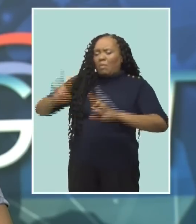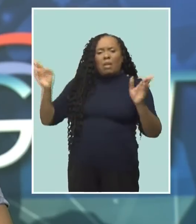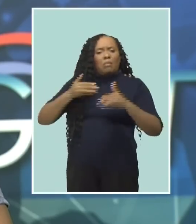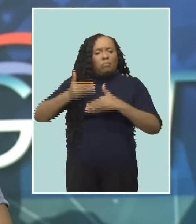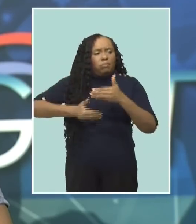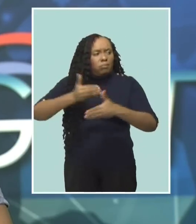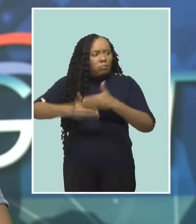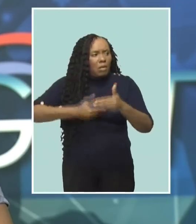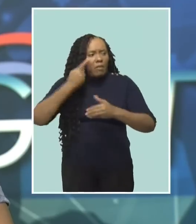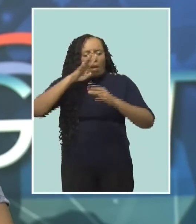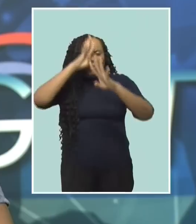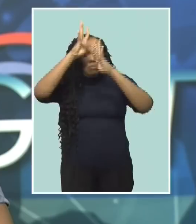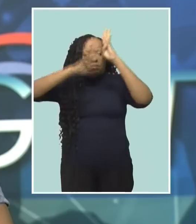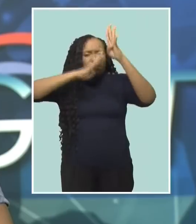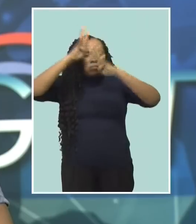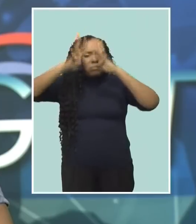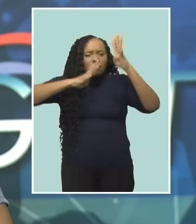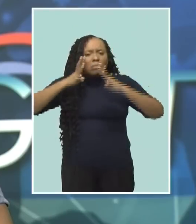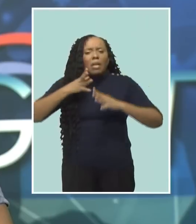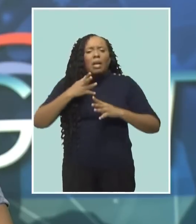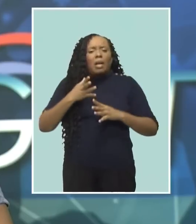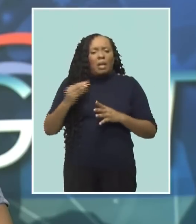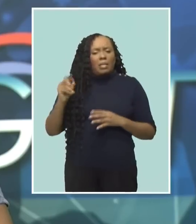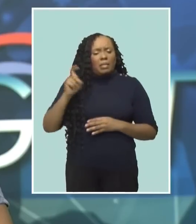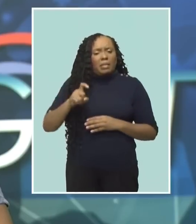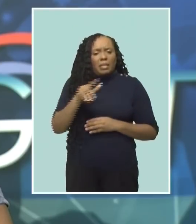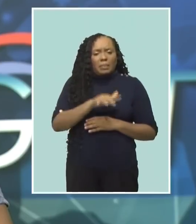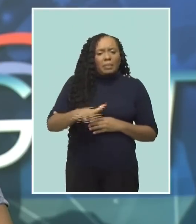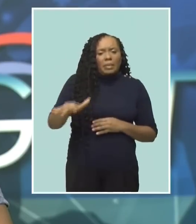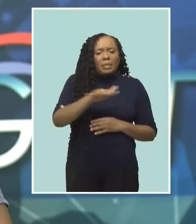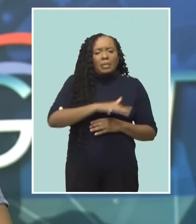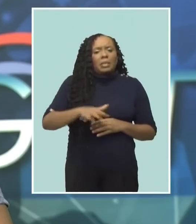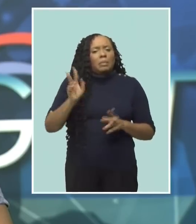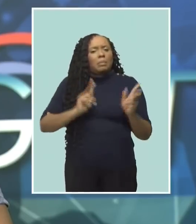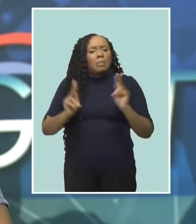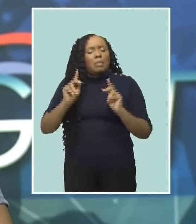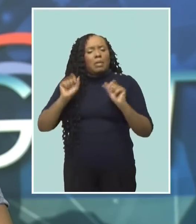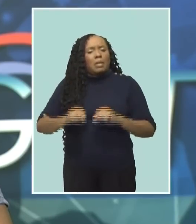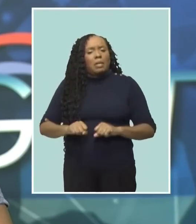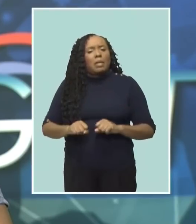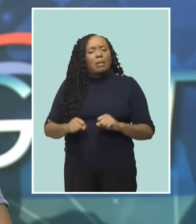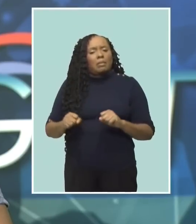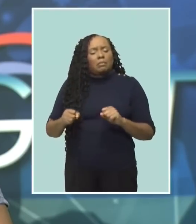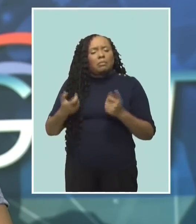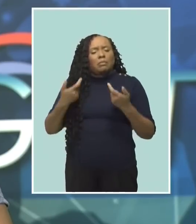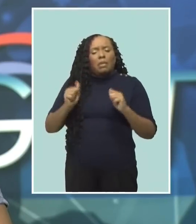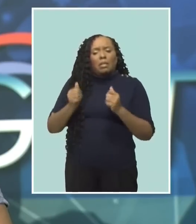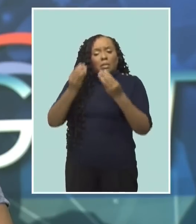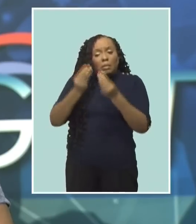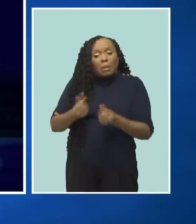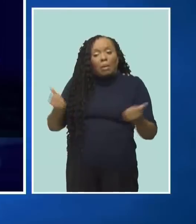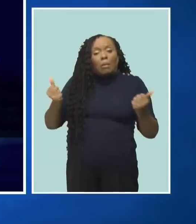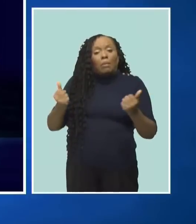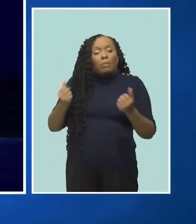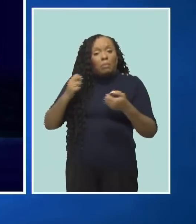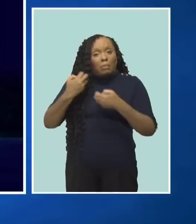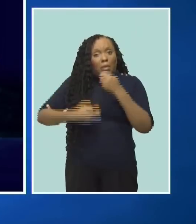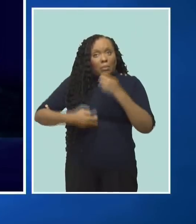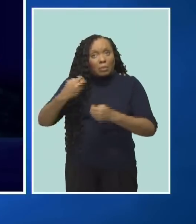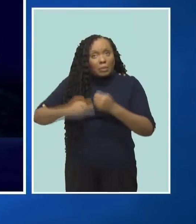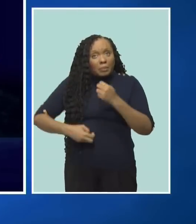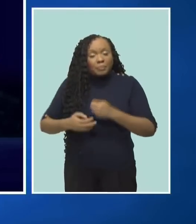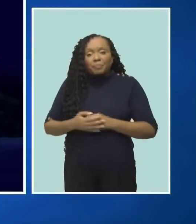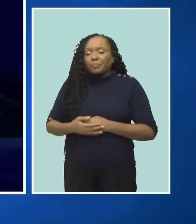area of innovation and the provision of spaces where people could test problem-solving ideas. Even the best